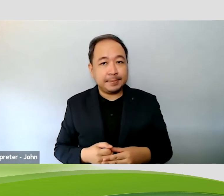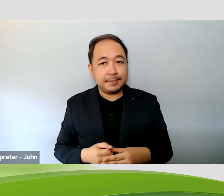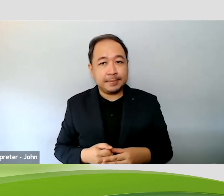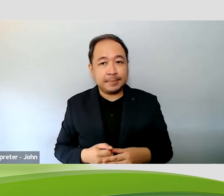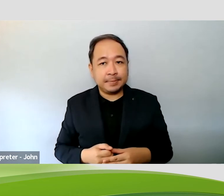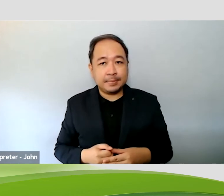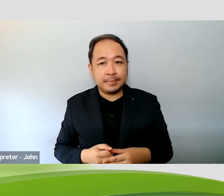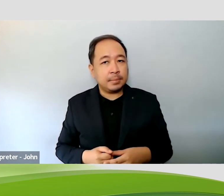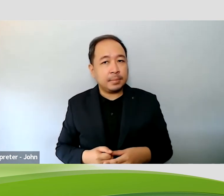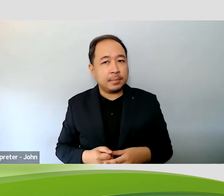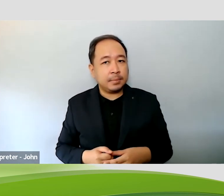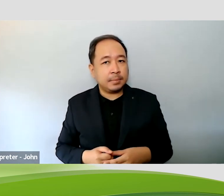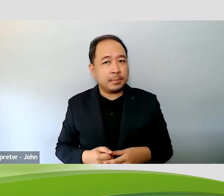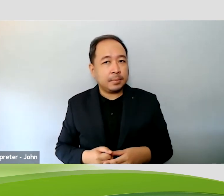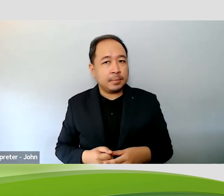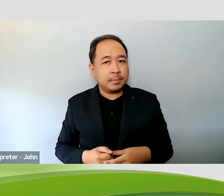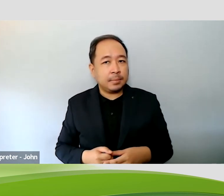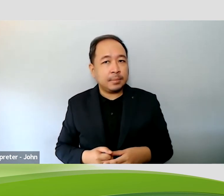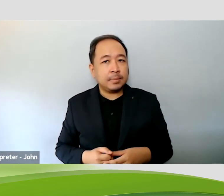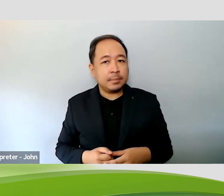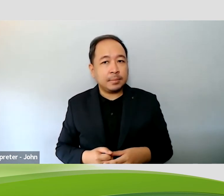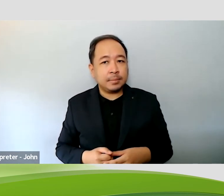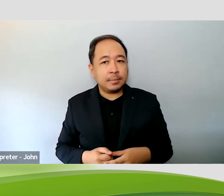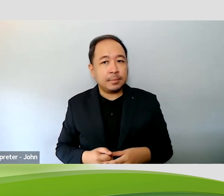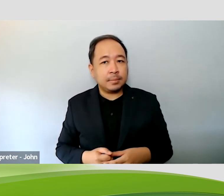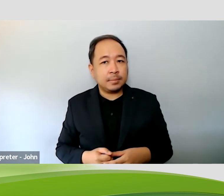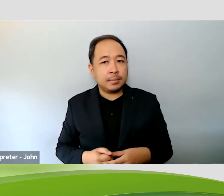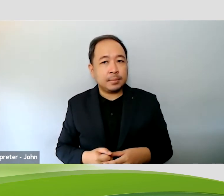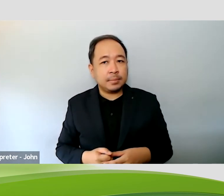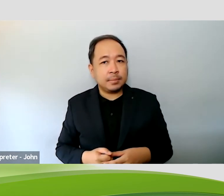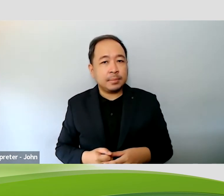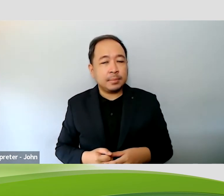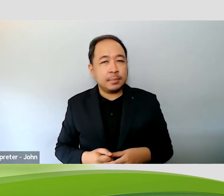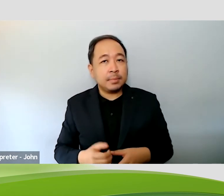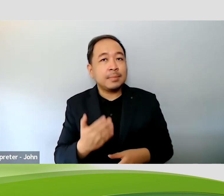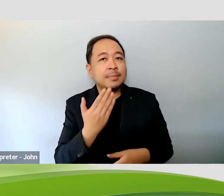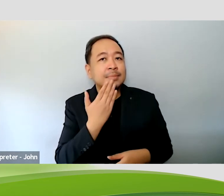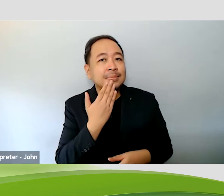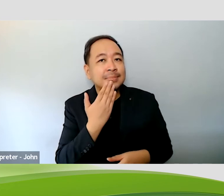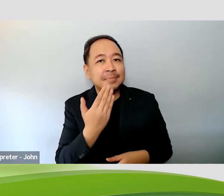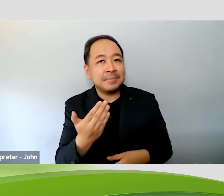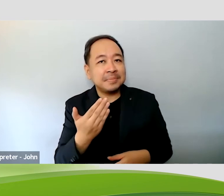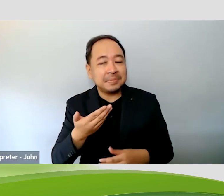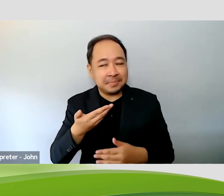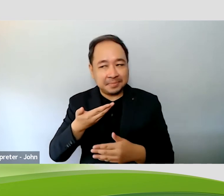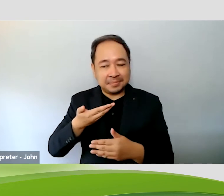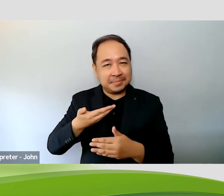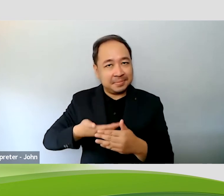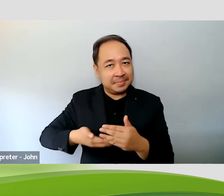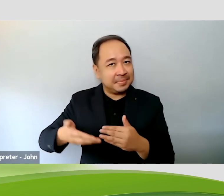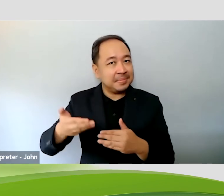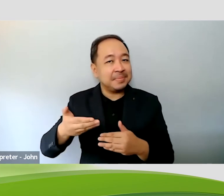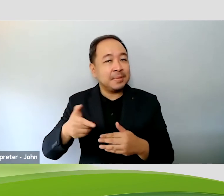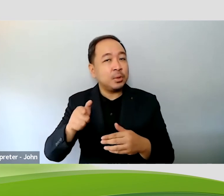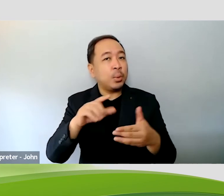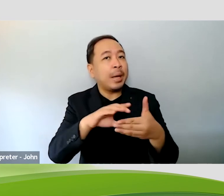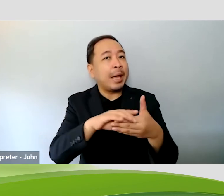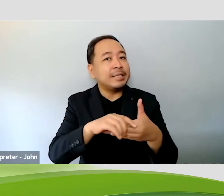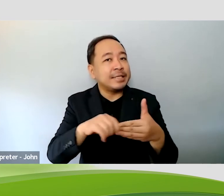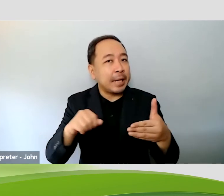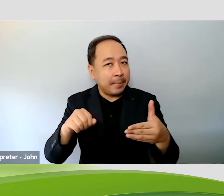you. Thank you very much for the ESCAP authorities for conducting a very nice 2